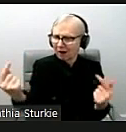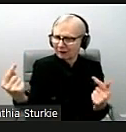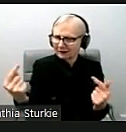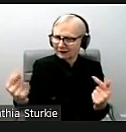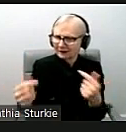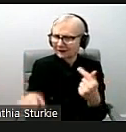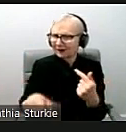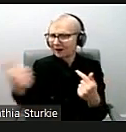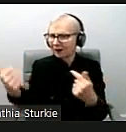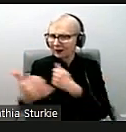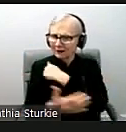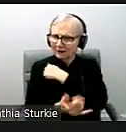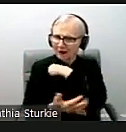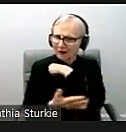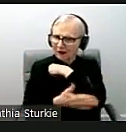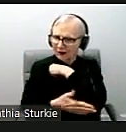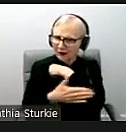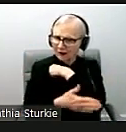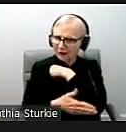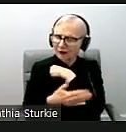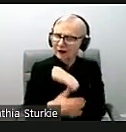is going.